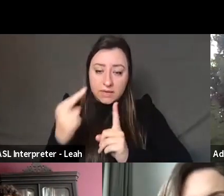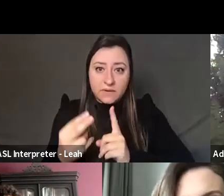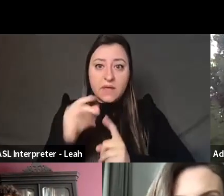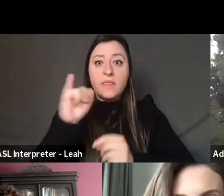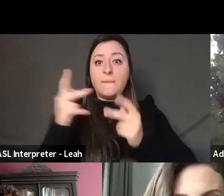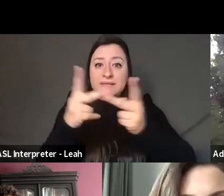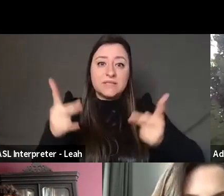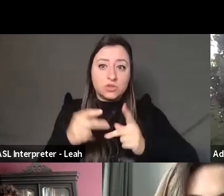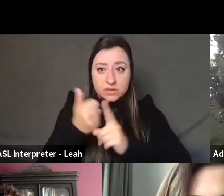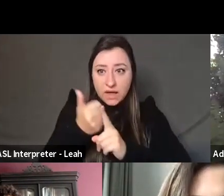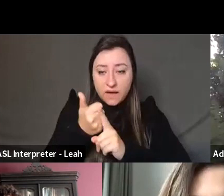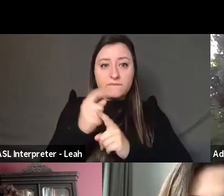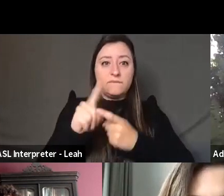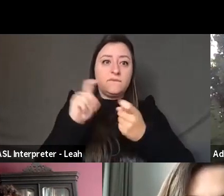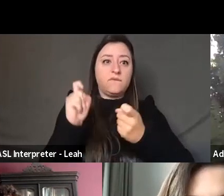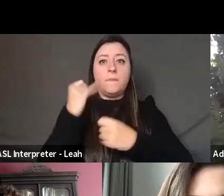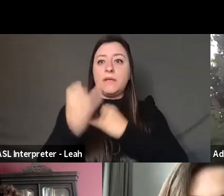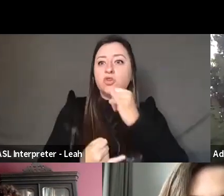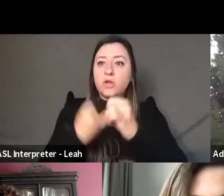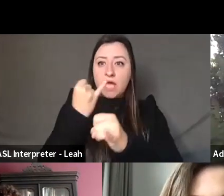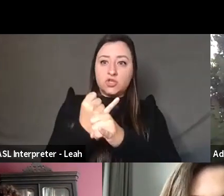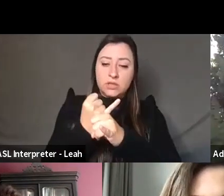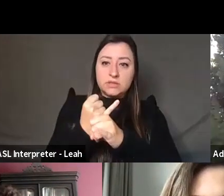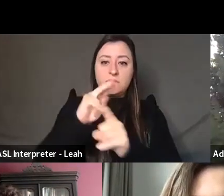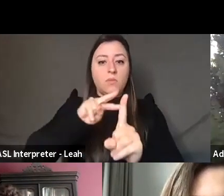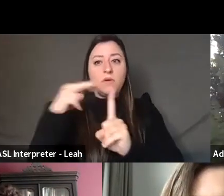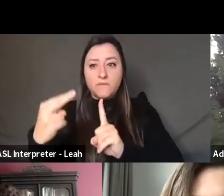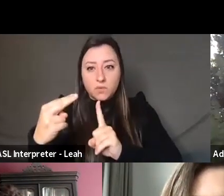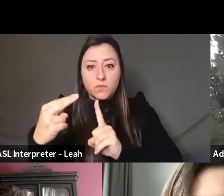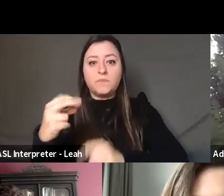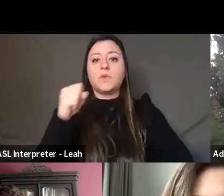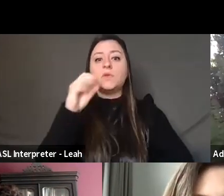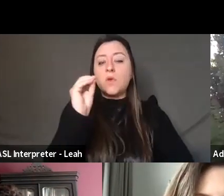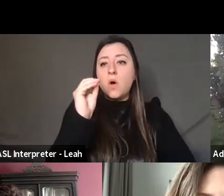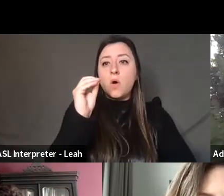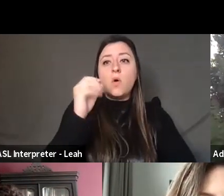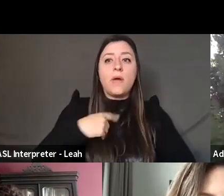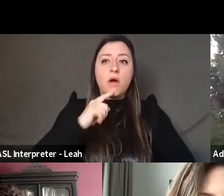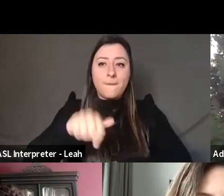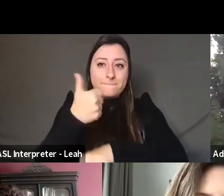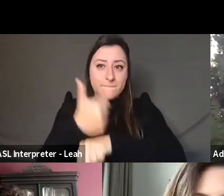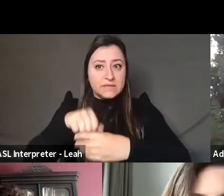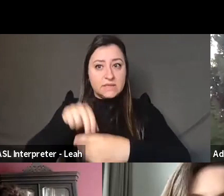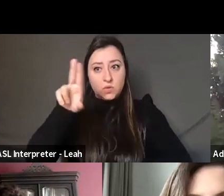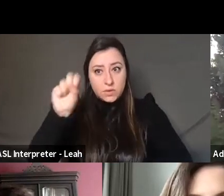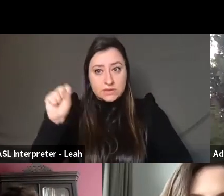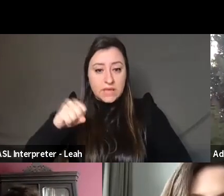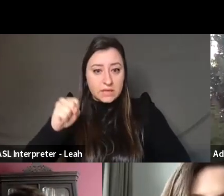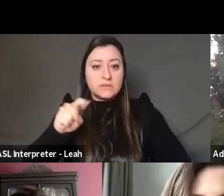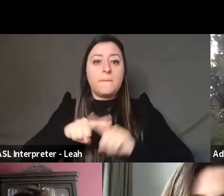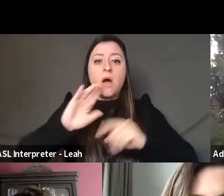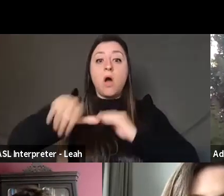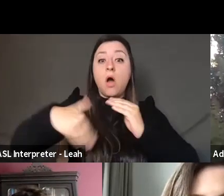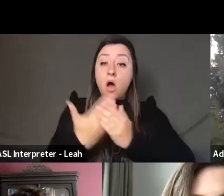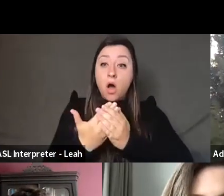positions itself from an internationalist point of view. So we are based in the United States, but all of us come from